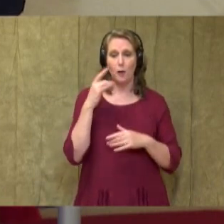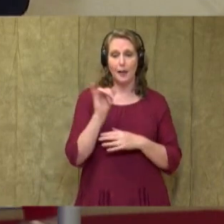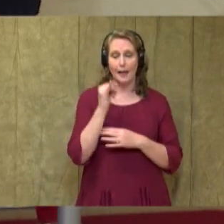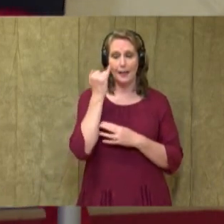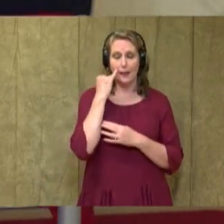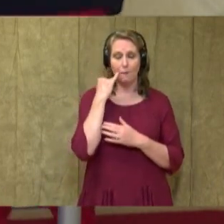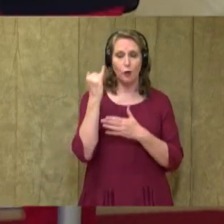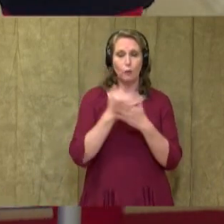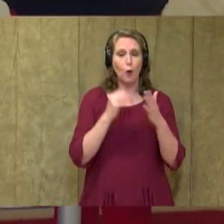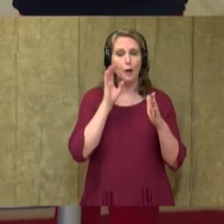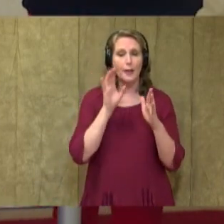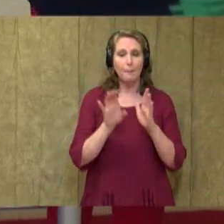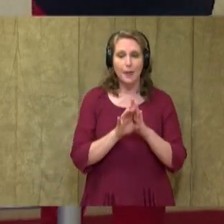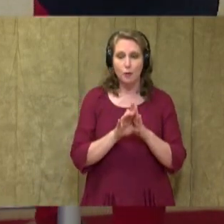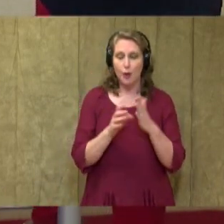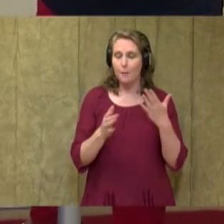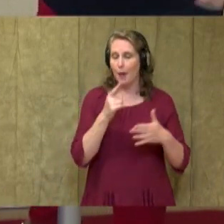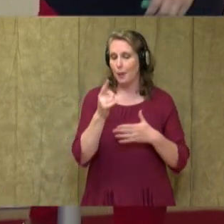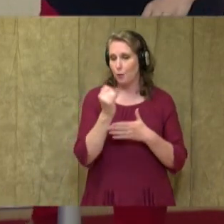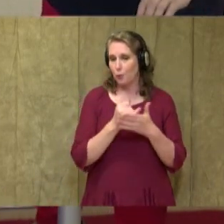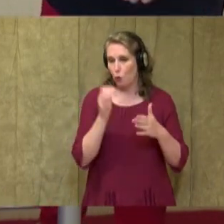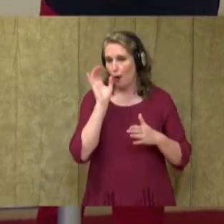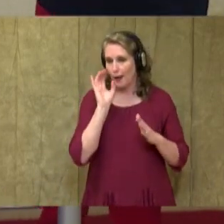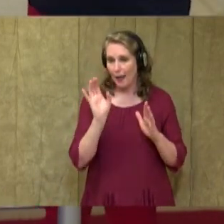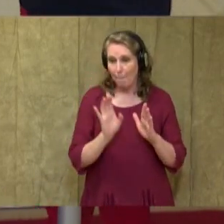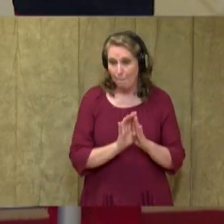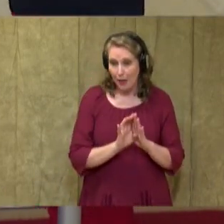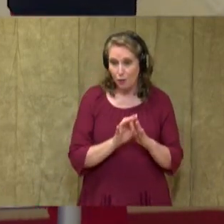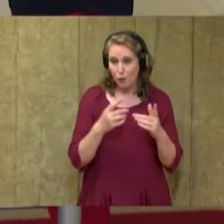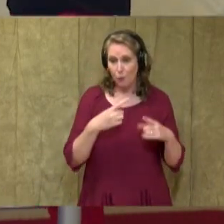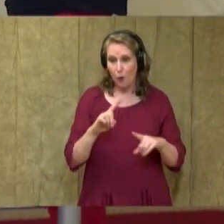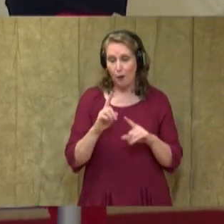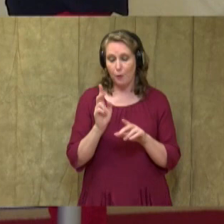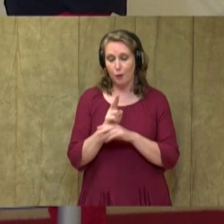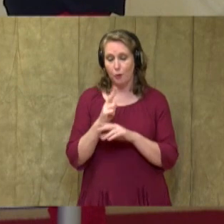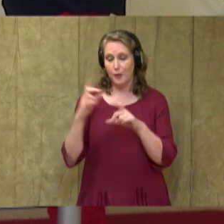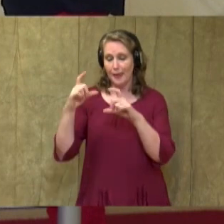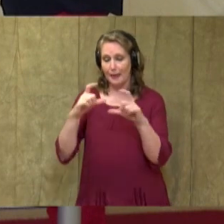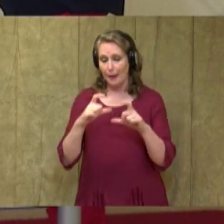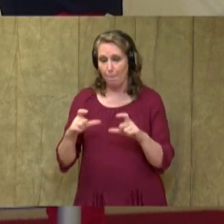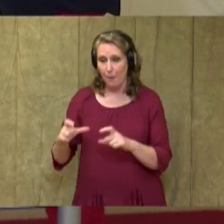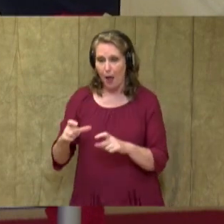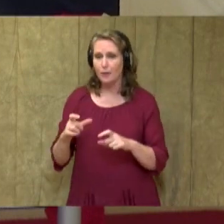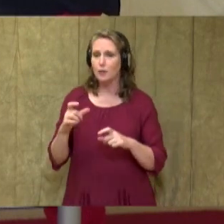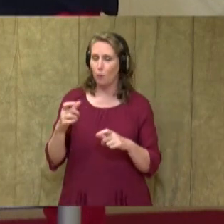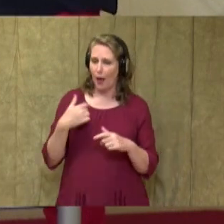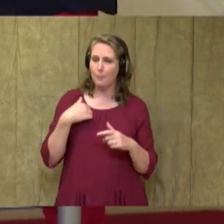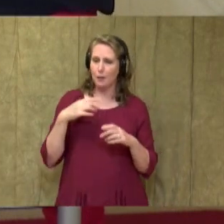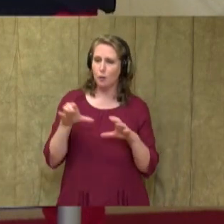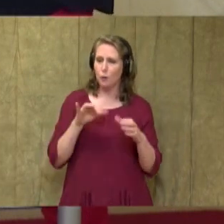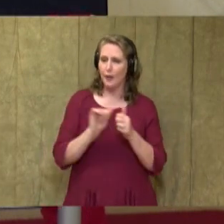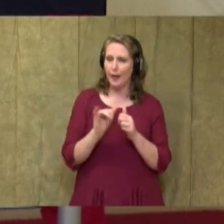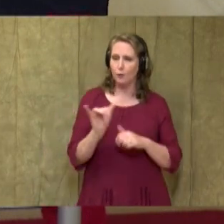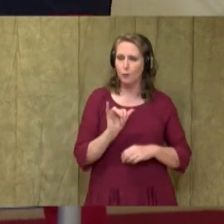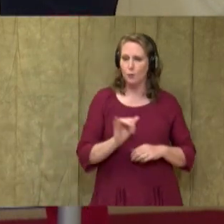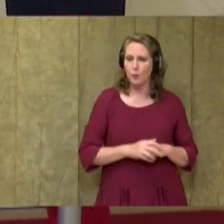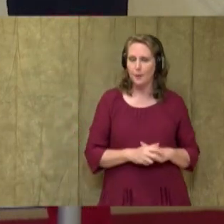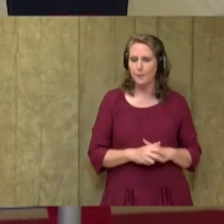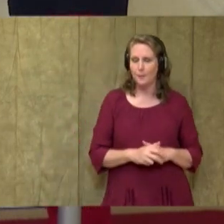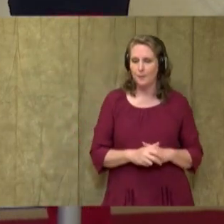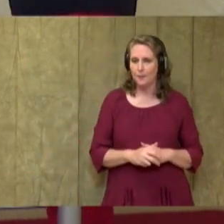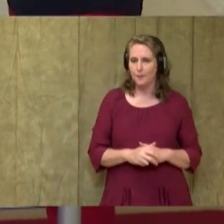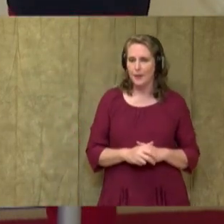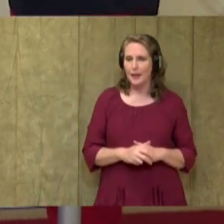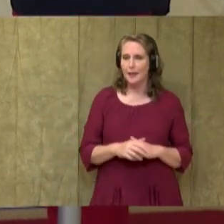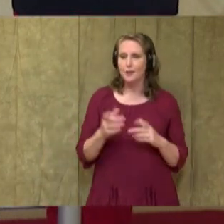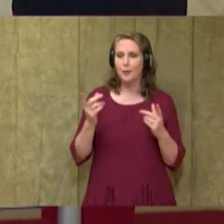we were just drawing a picture, because maybe you were drawing a picture while we were working it out. So let's do that. So we would